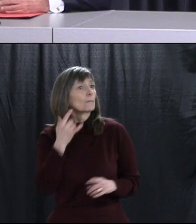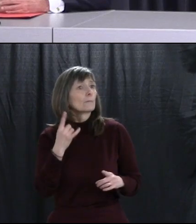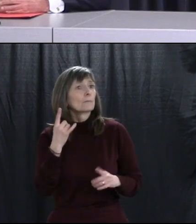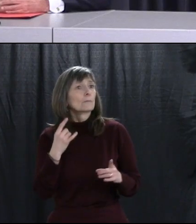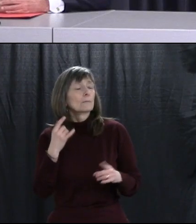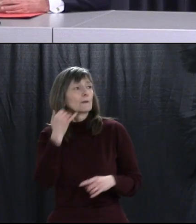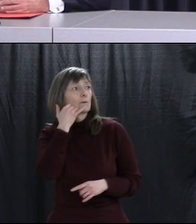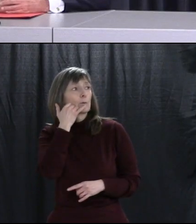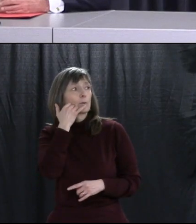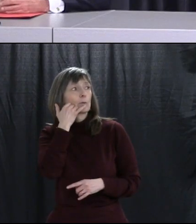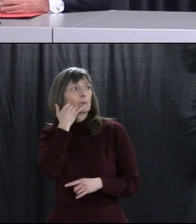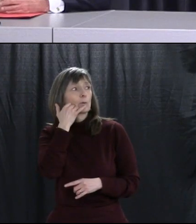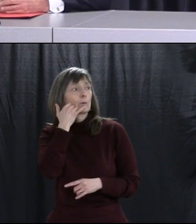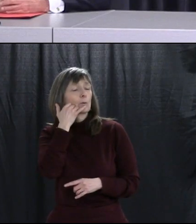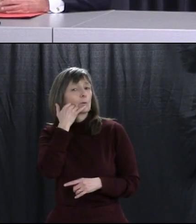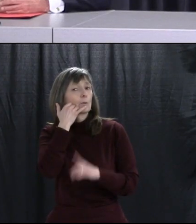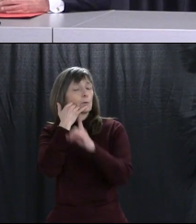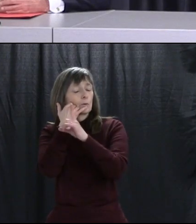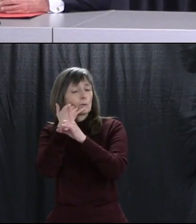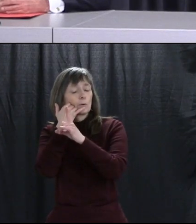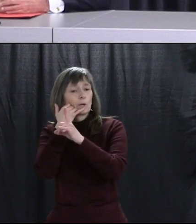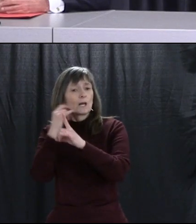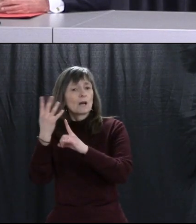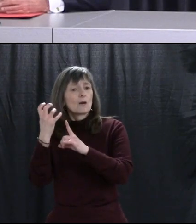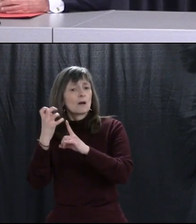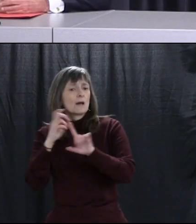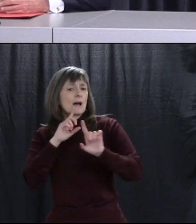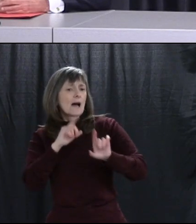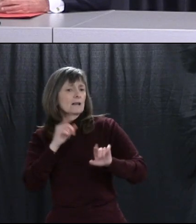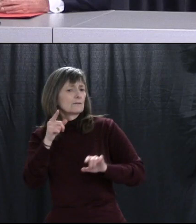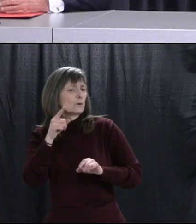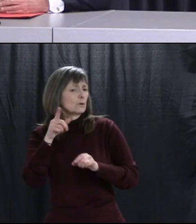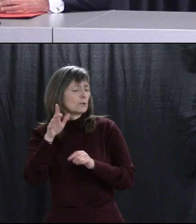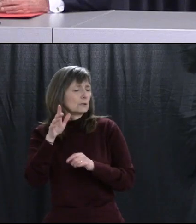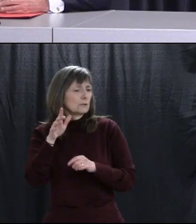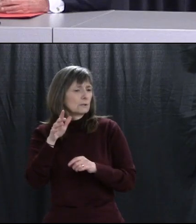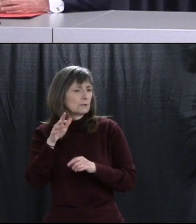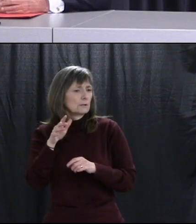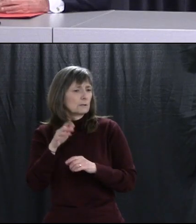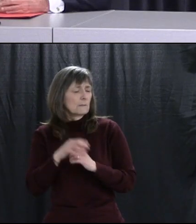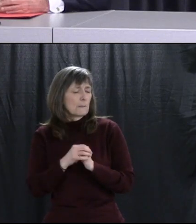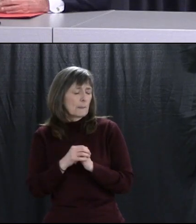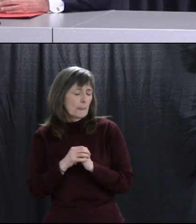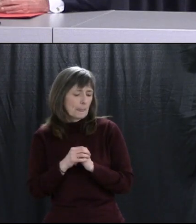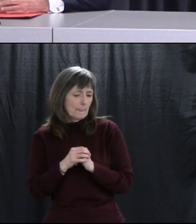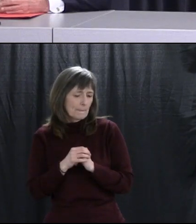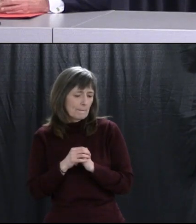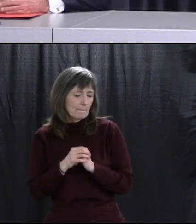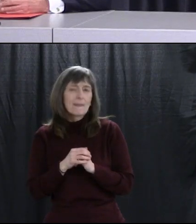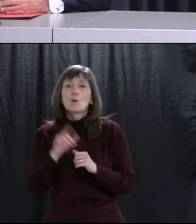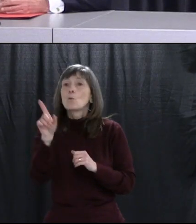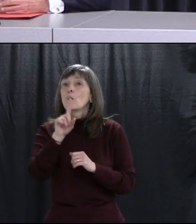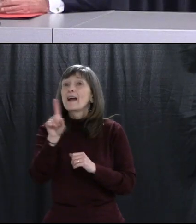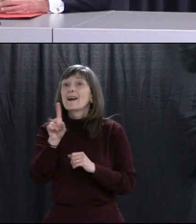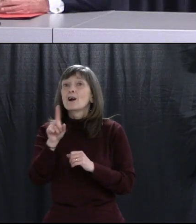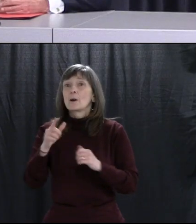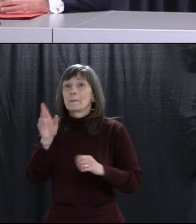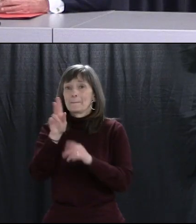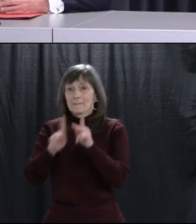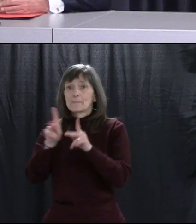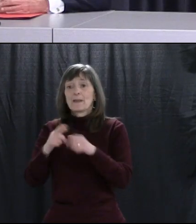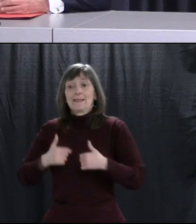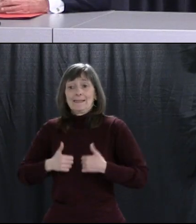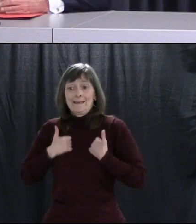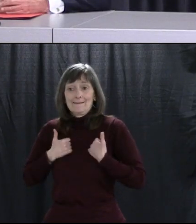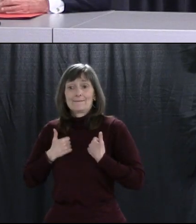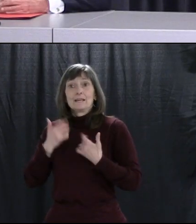Yes, hi. A response to the location of people infected. We all know that you can't say their names or